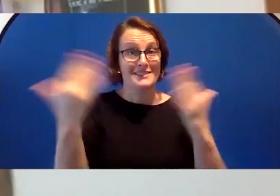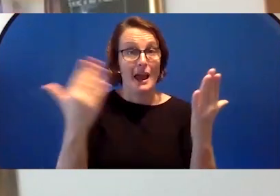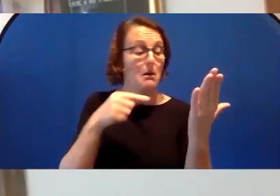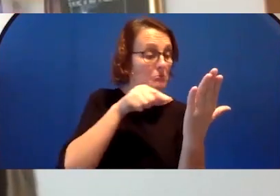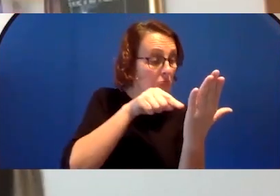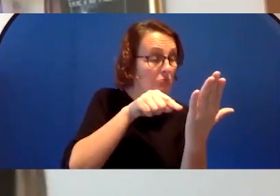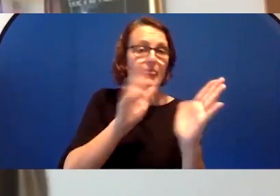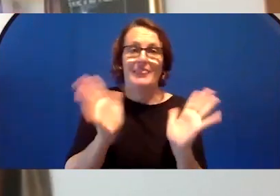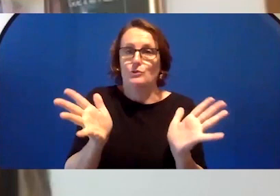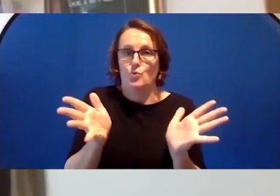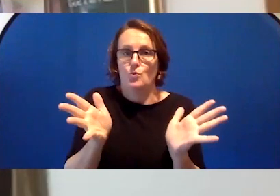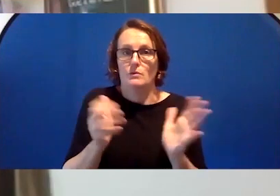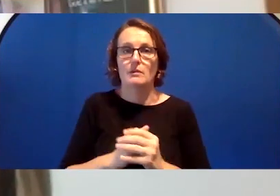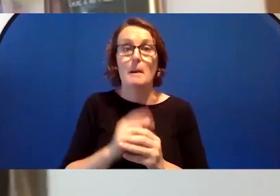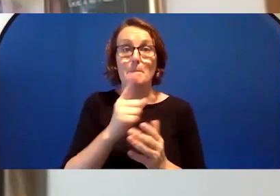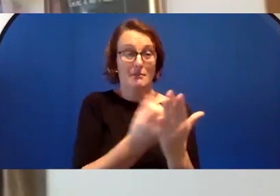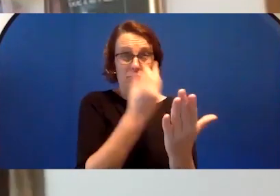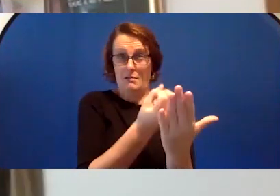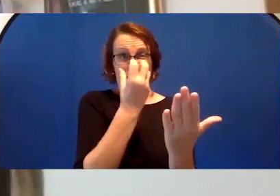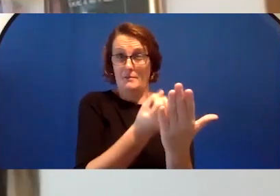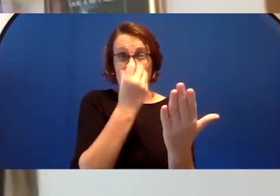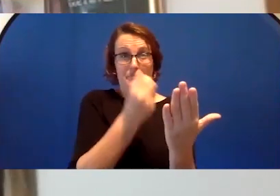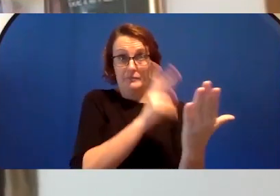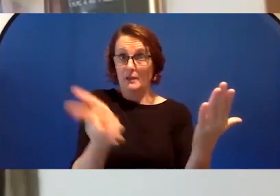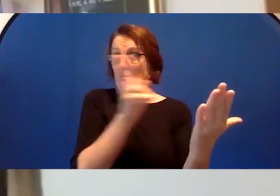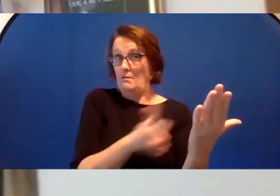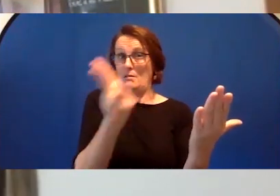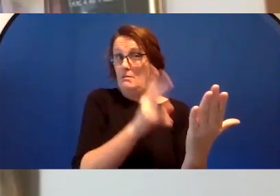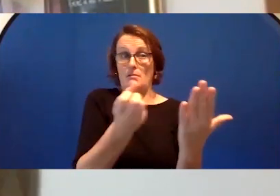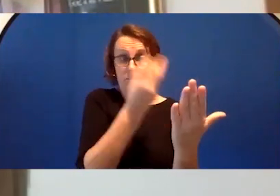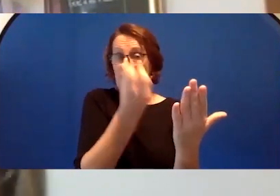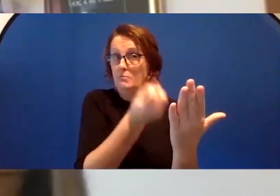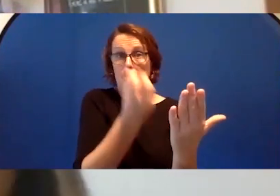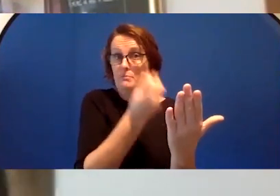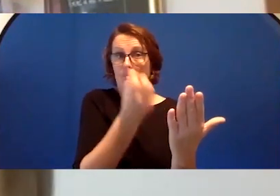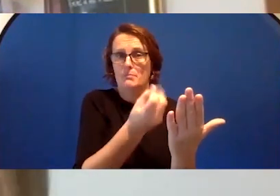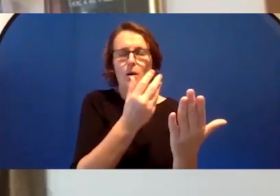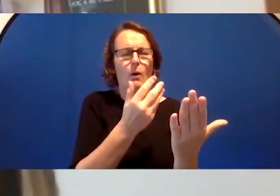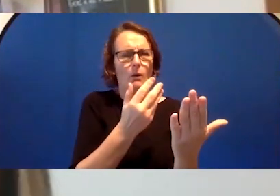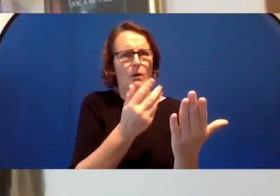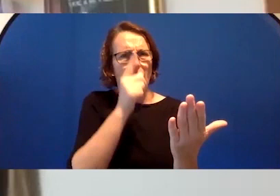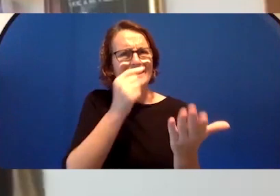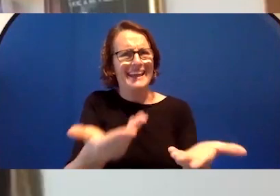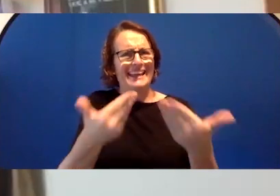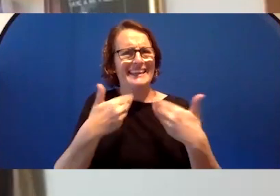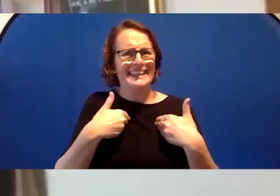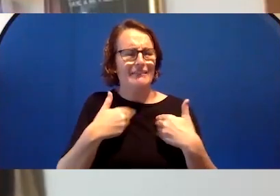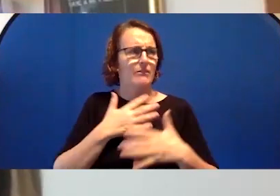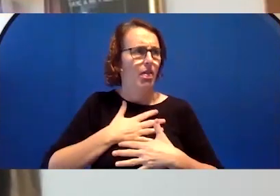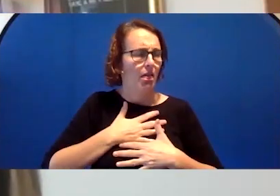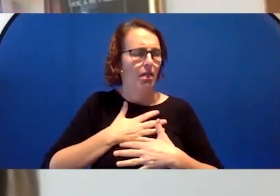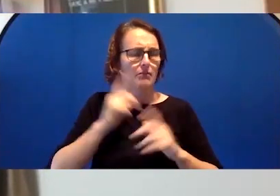sudden and near constant stream of news reports about the outbreak can really cause anybody to feel